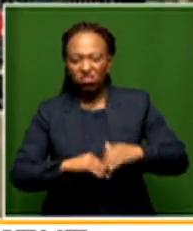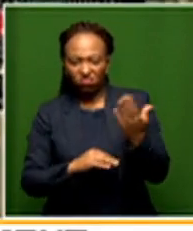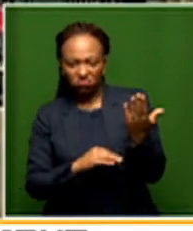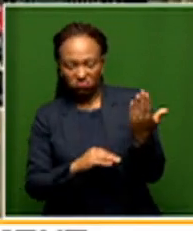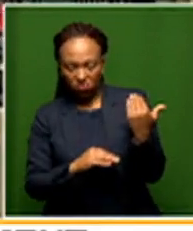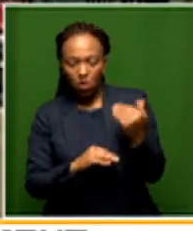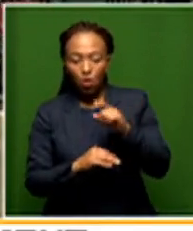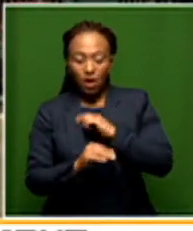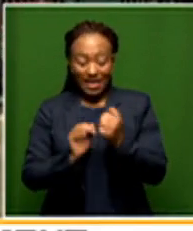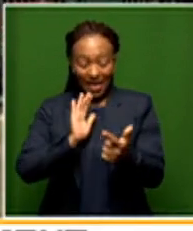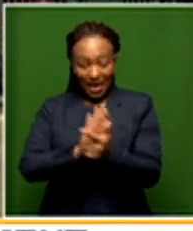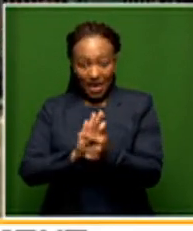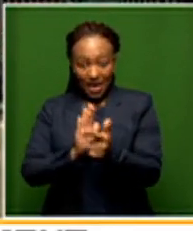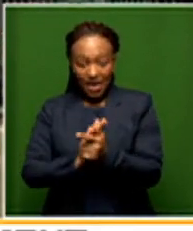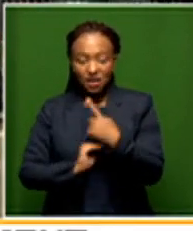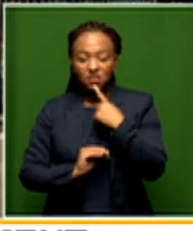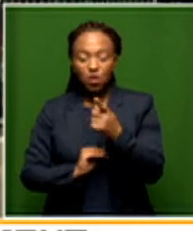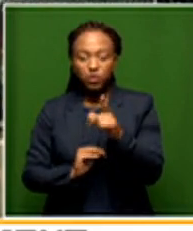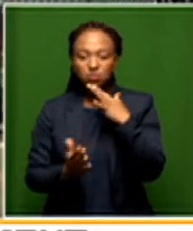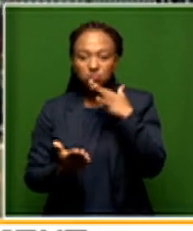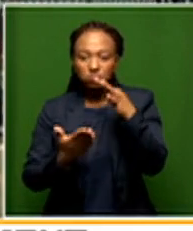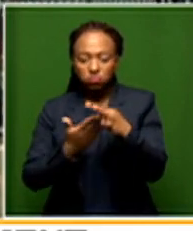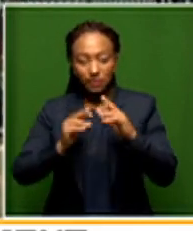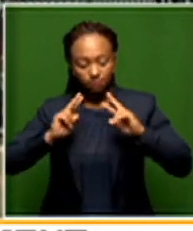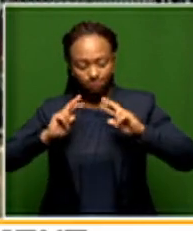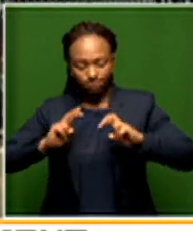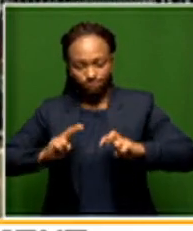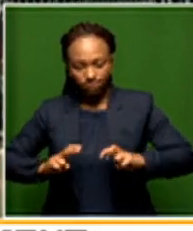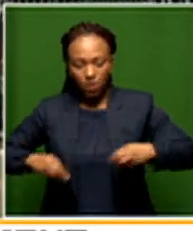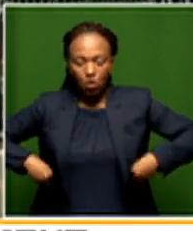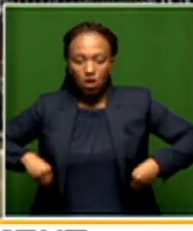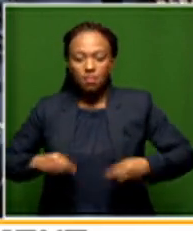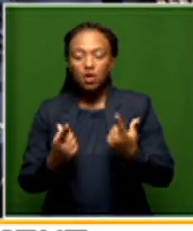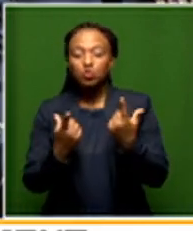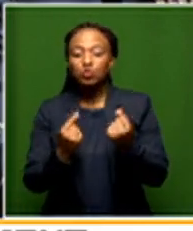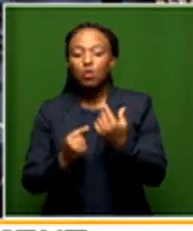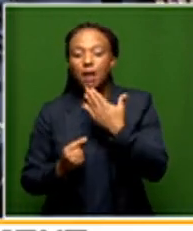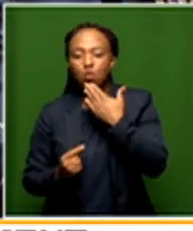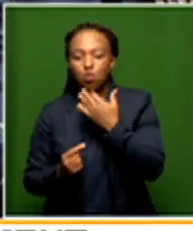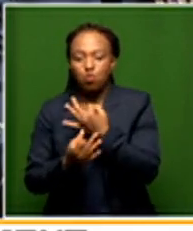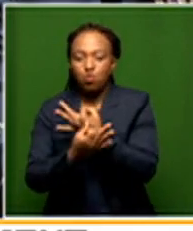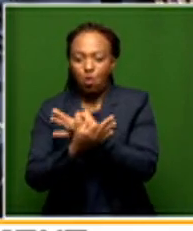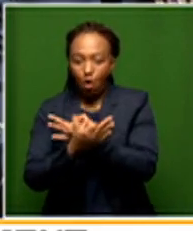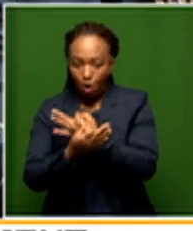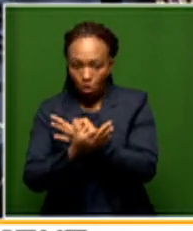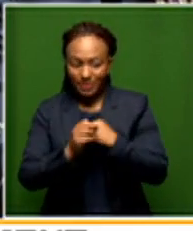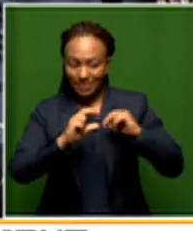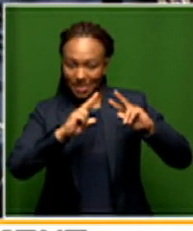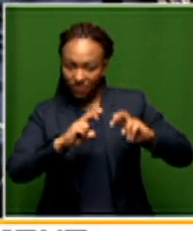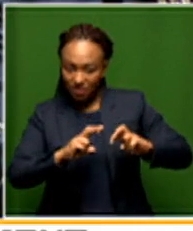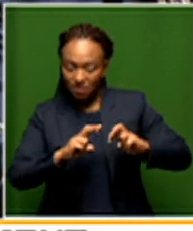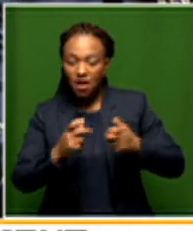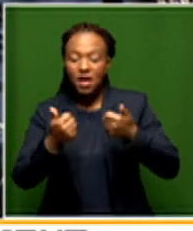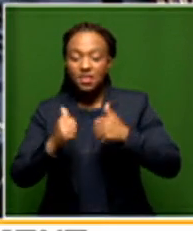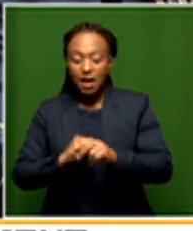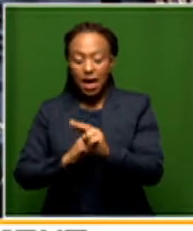framework suggests that the investigation of corruption is done by the hawks and the prosecution by the